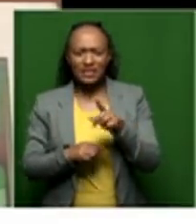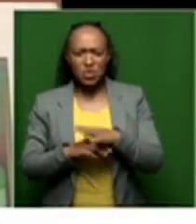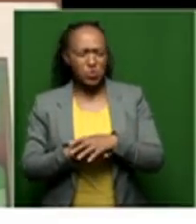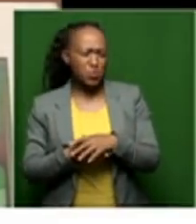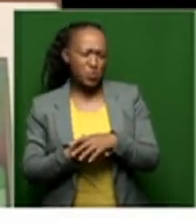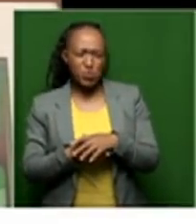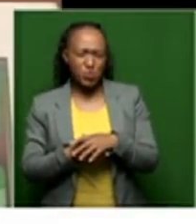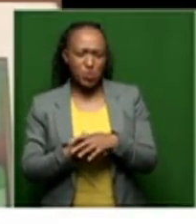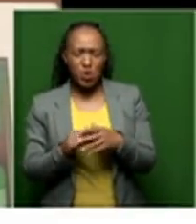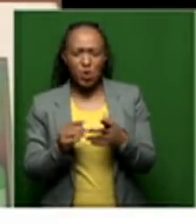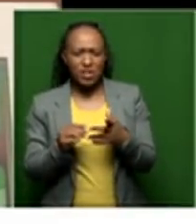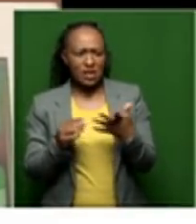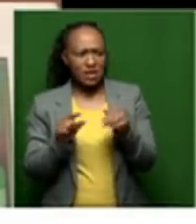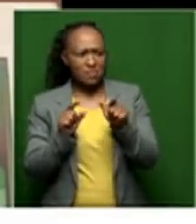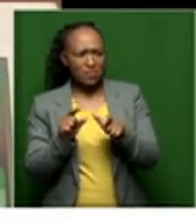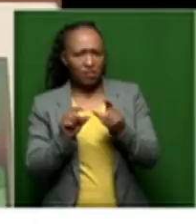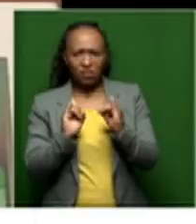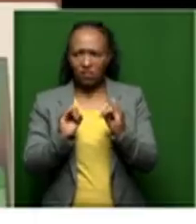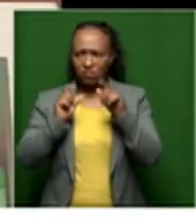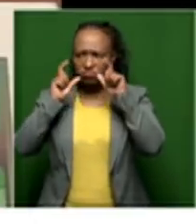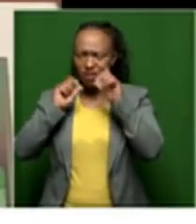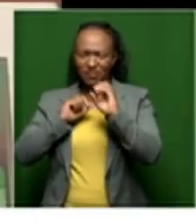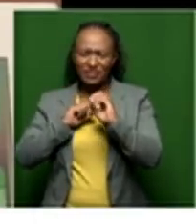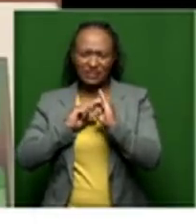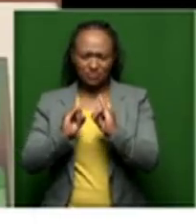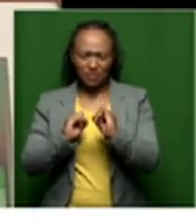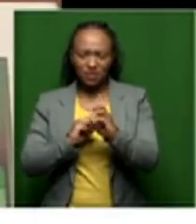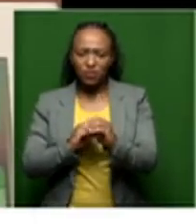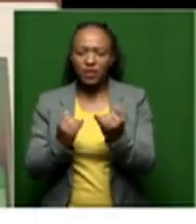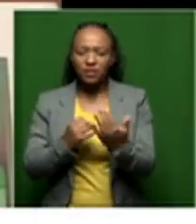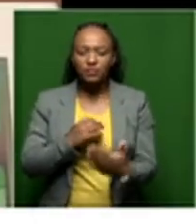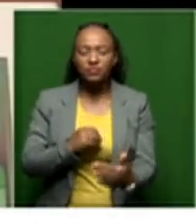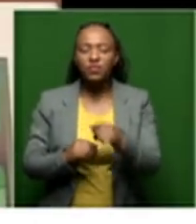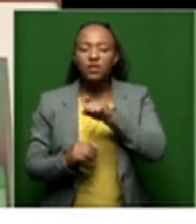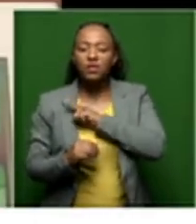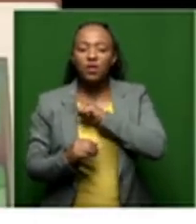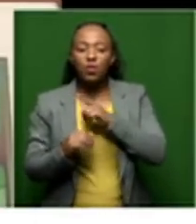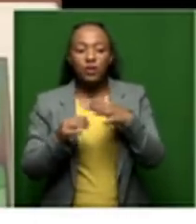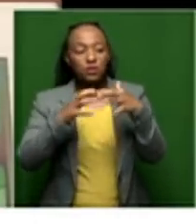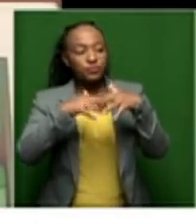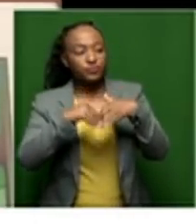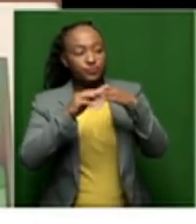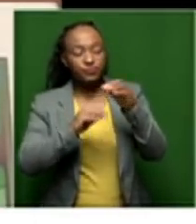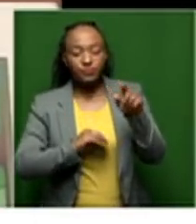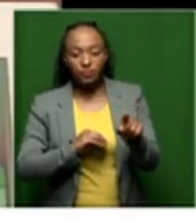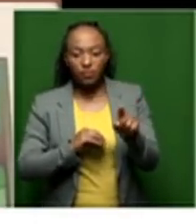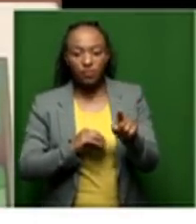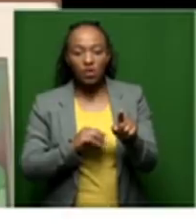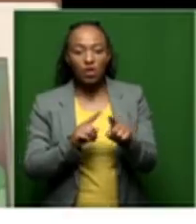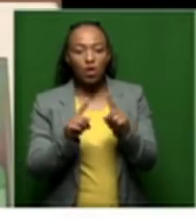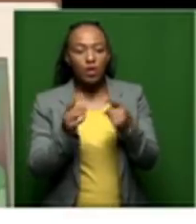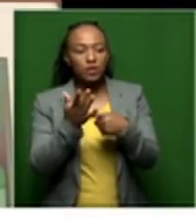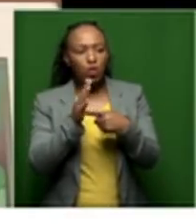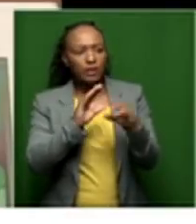the cats amongst the pigeons, and it then, creates a diversion, and it creates